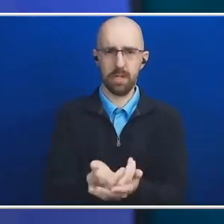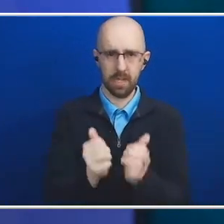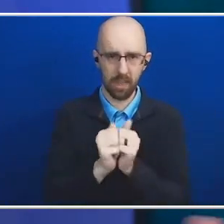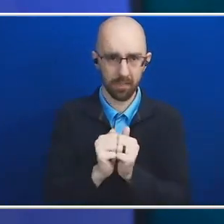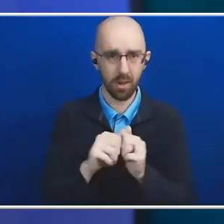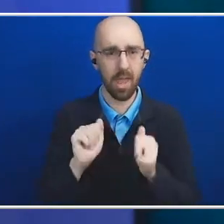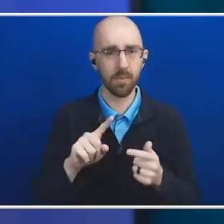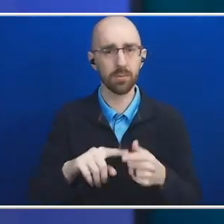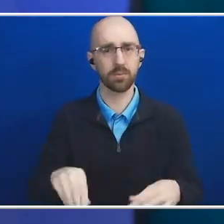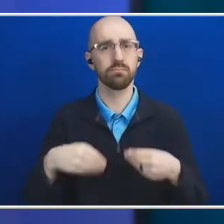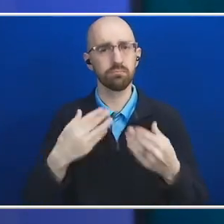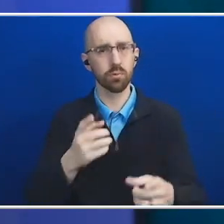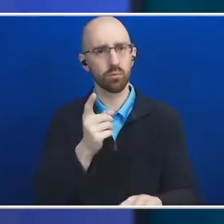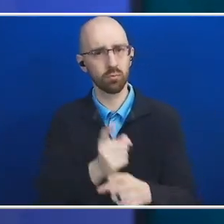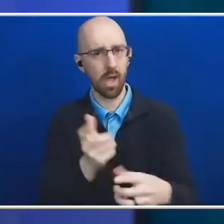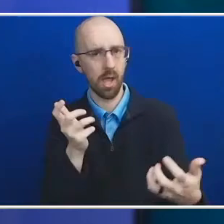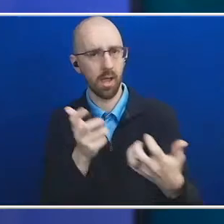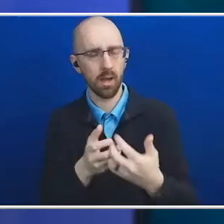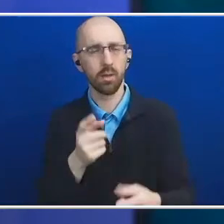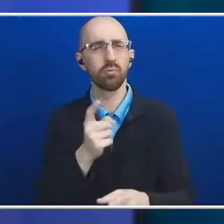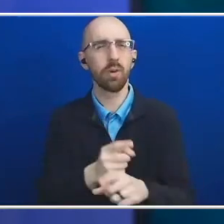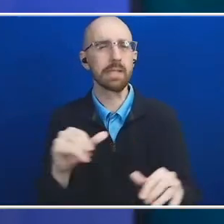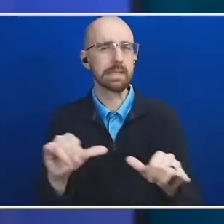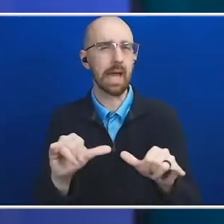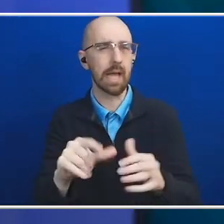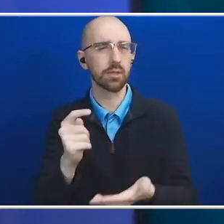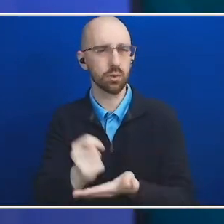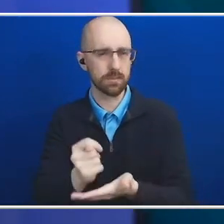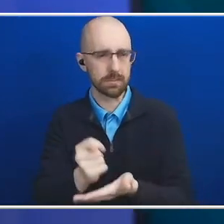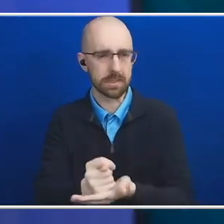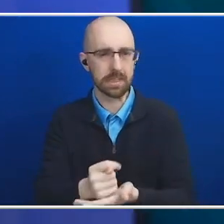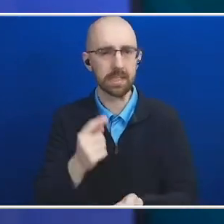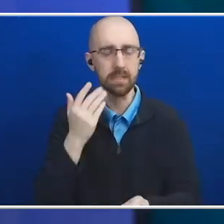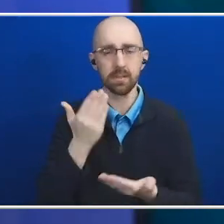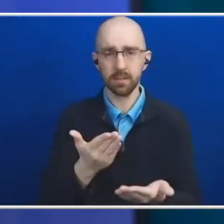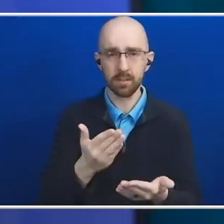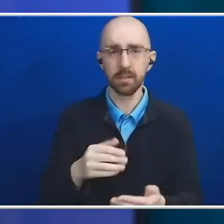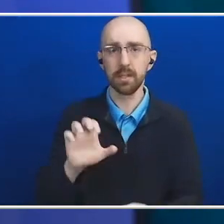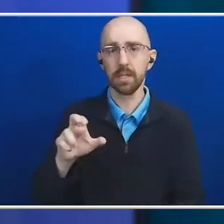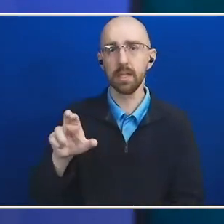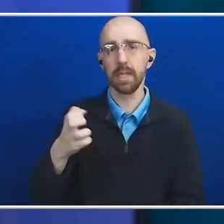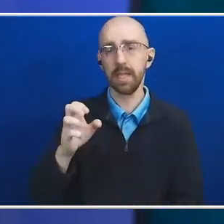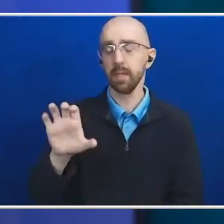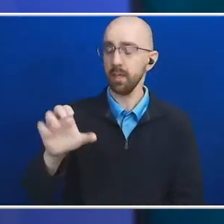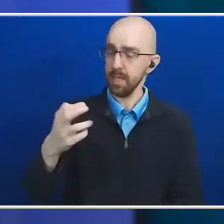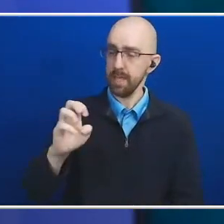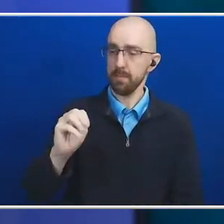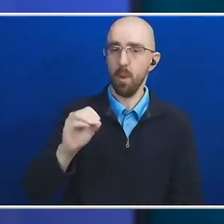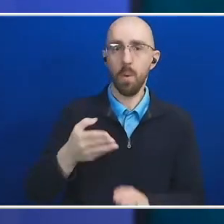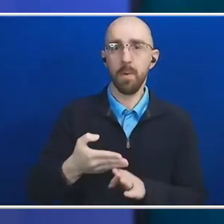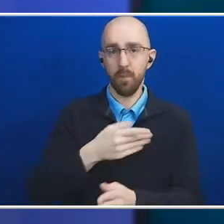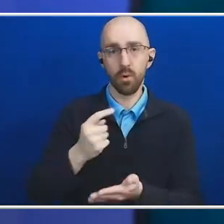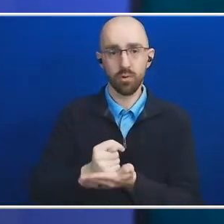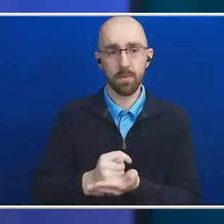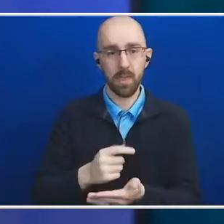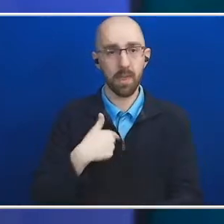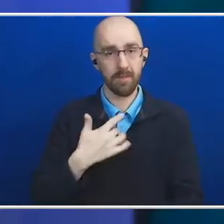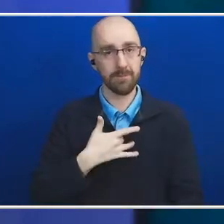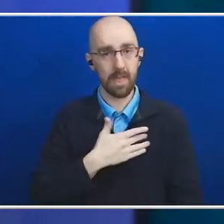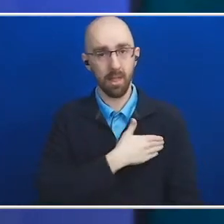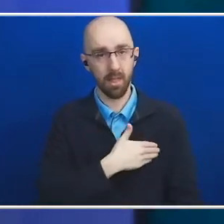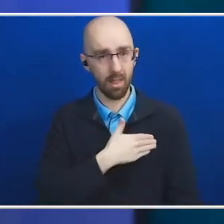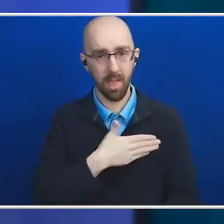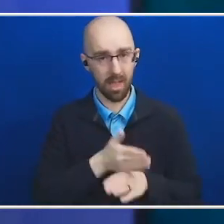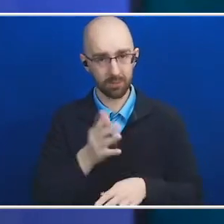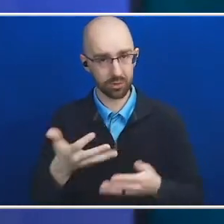treatment for Stacy, such that we give chemotherapy before treatment. I couldn't feel the lymph node any longer after she had completed chemotherapy, so